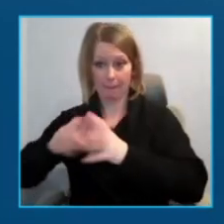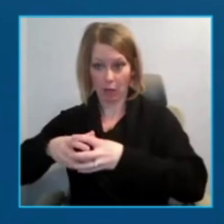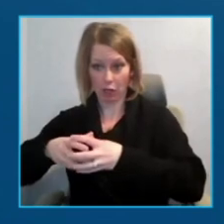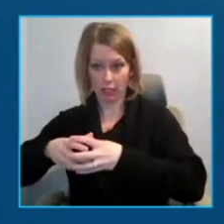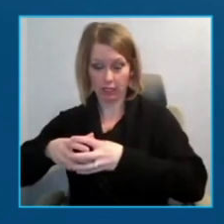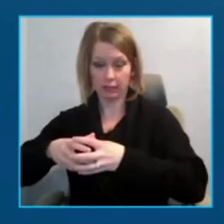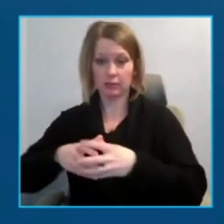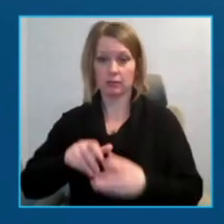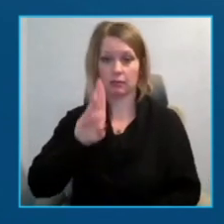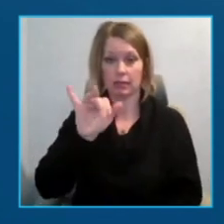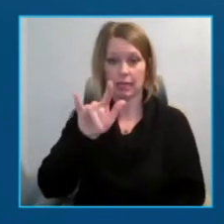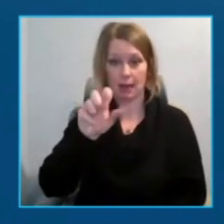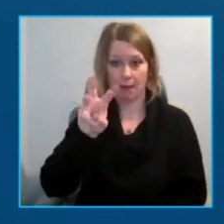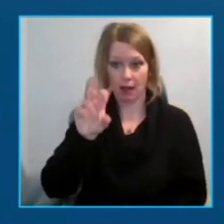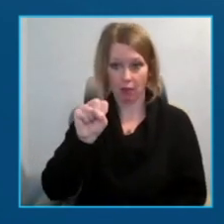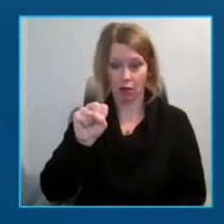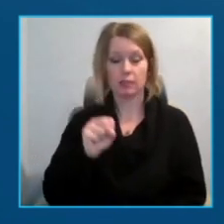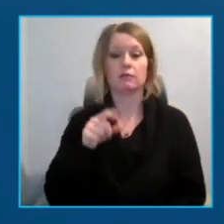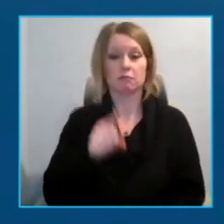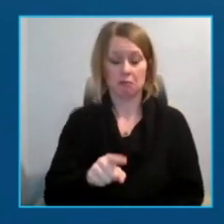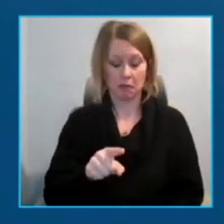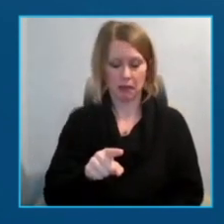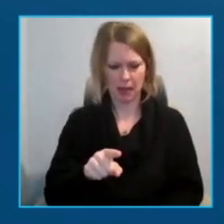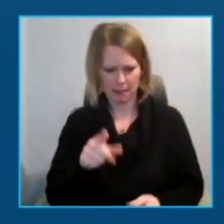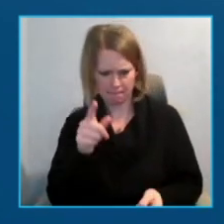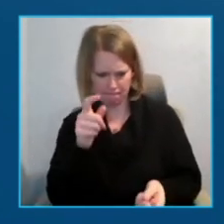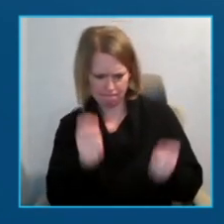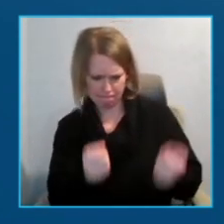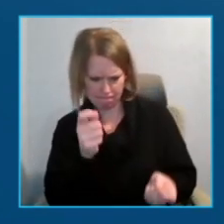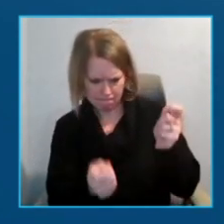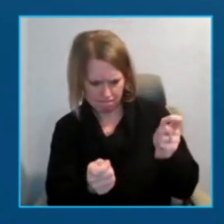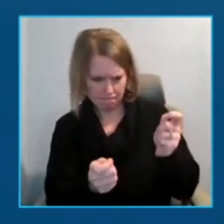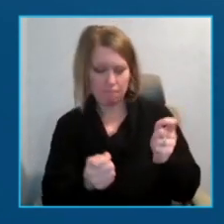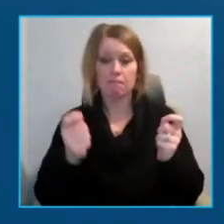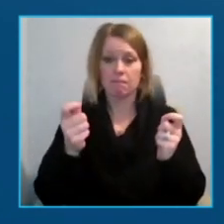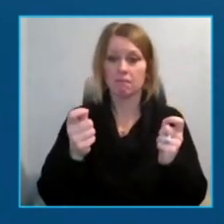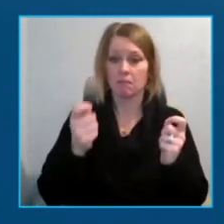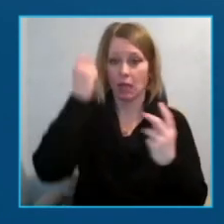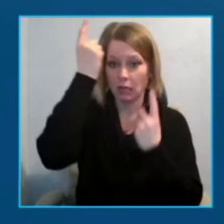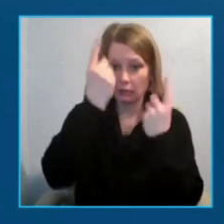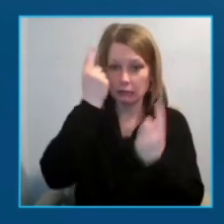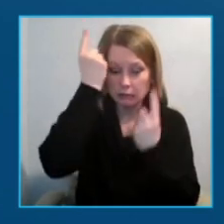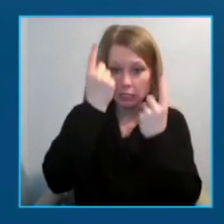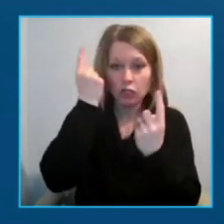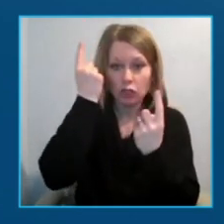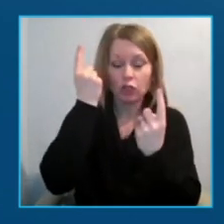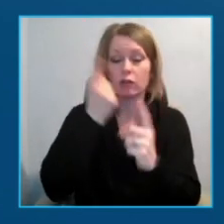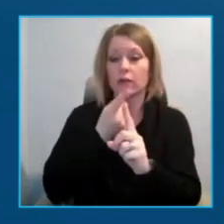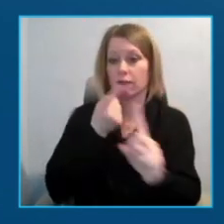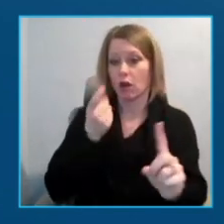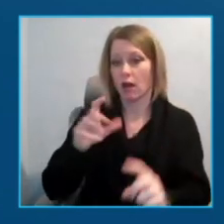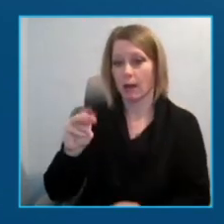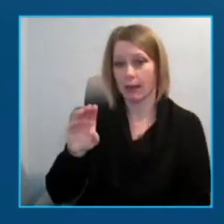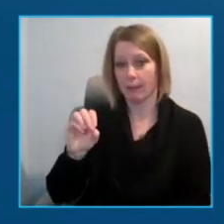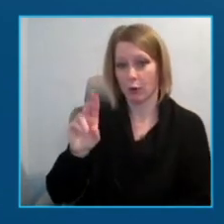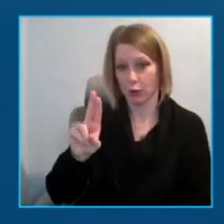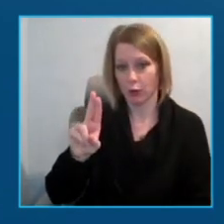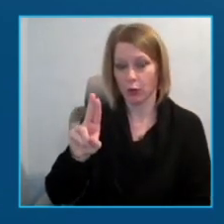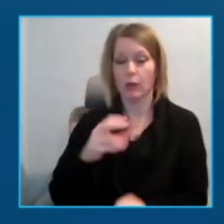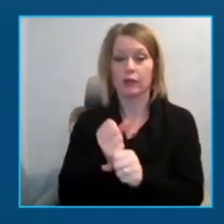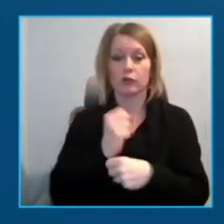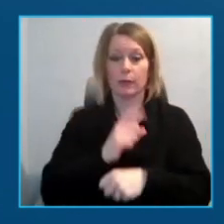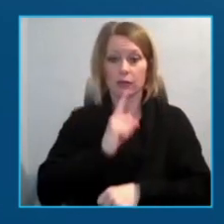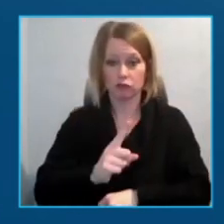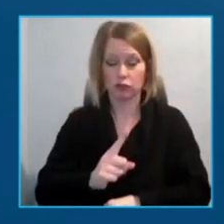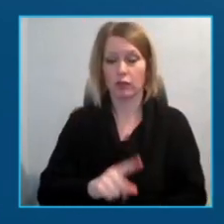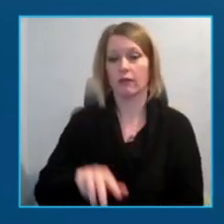considered and proposed changes in the key areas required by the MOU to ensure the West Virginia